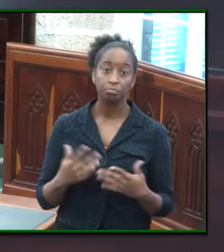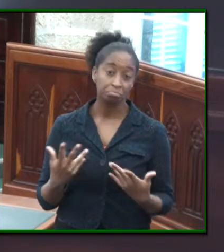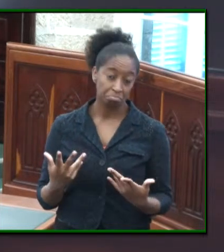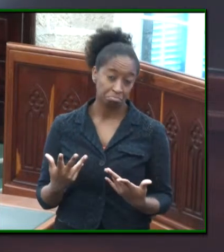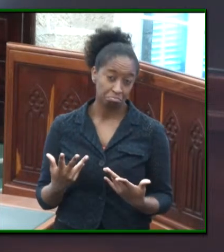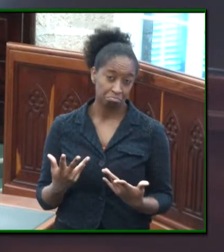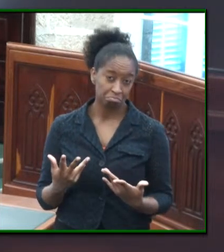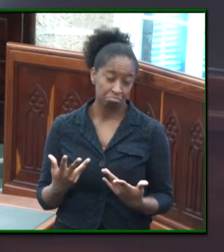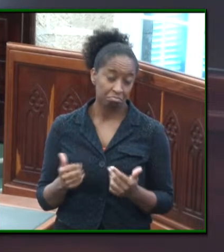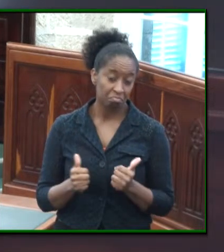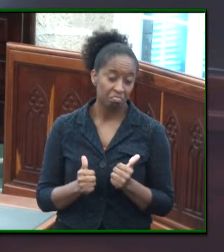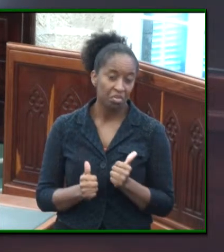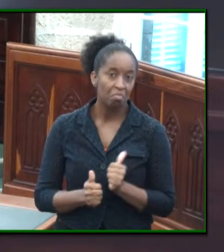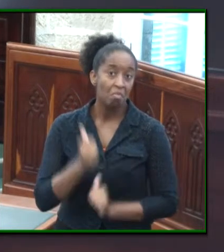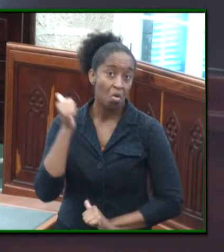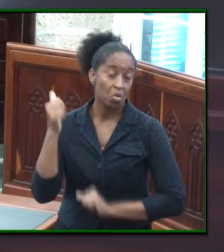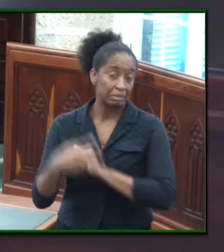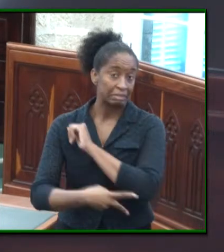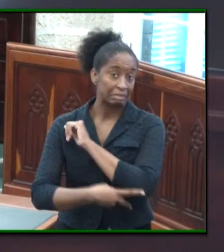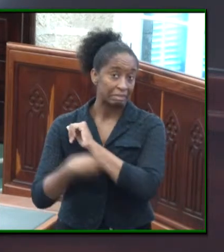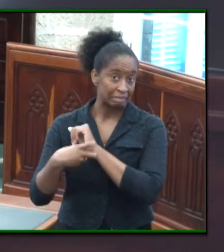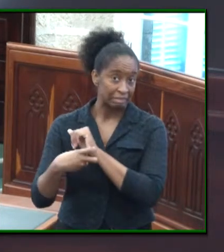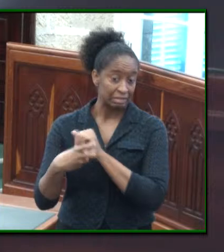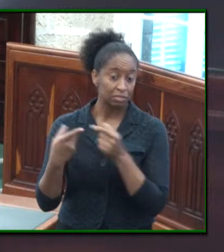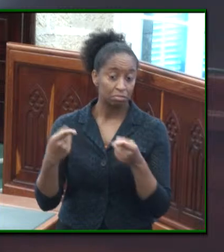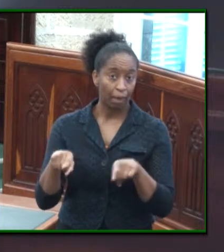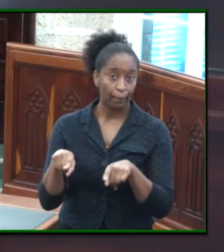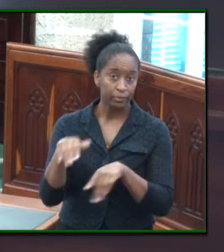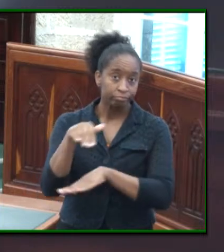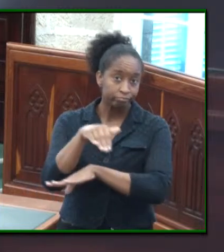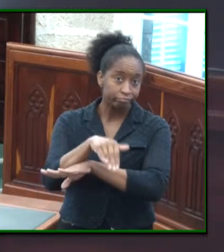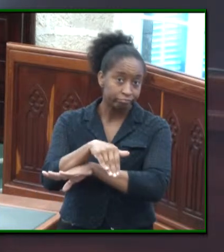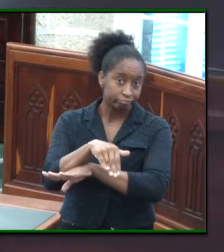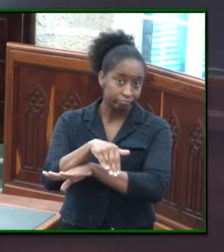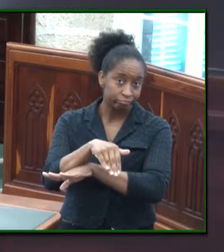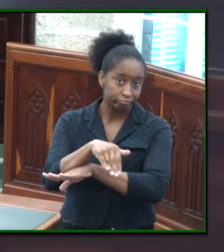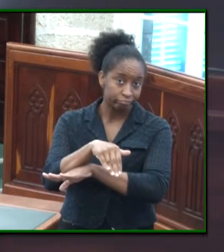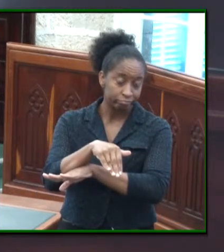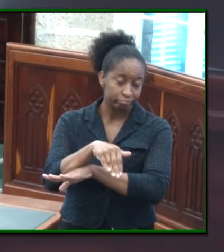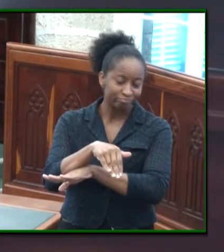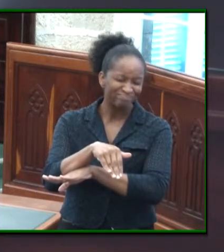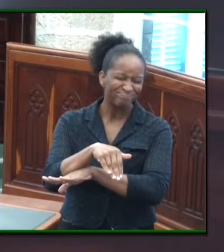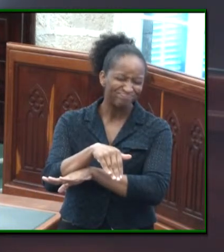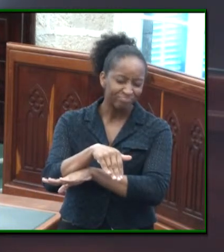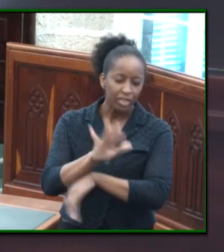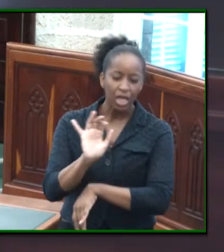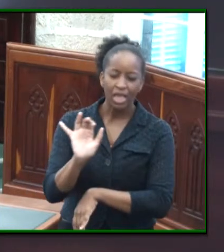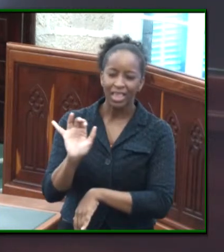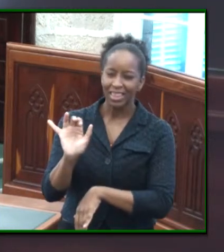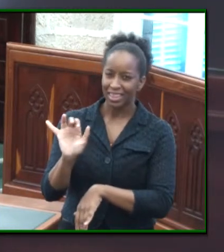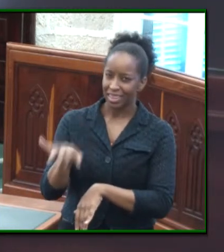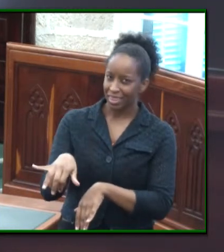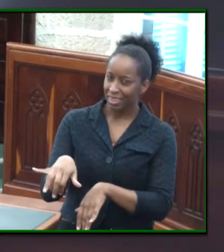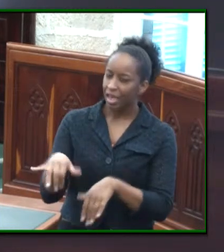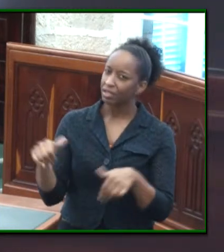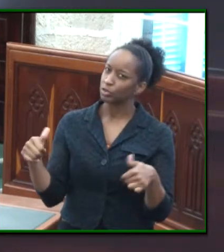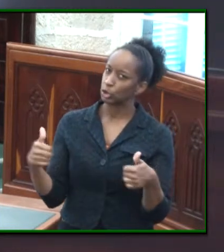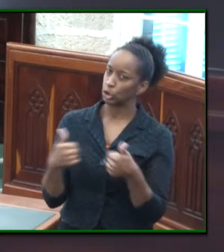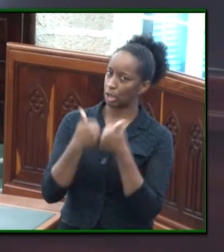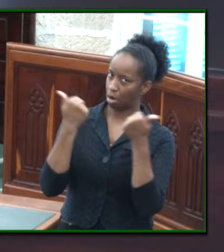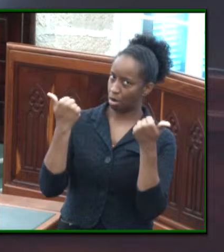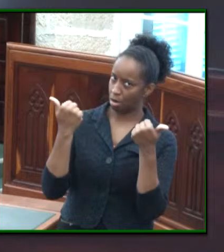darkness. And that's a challenge for us, because if police